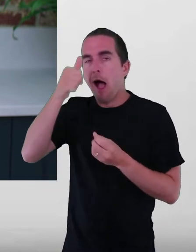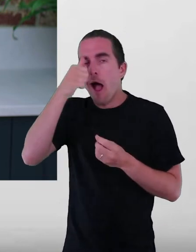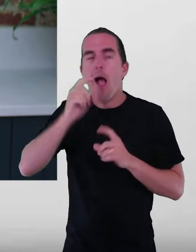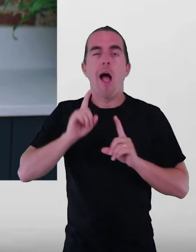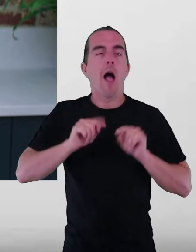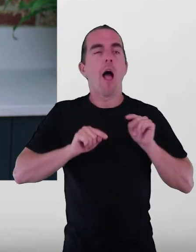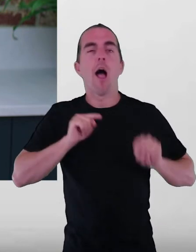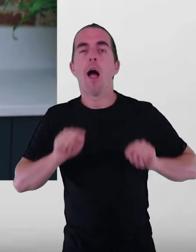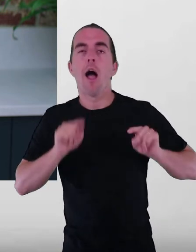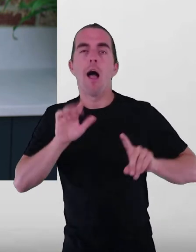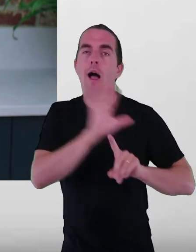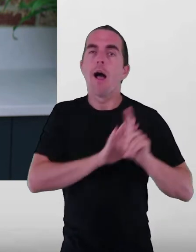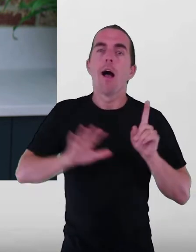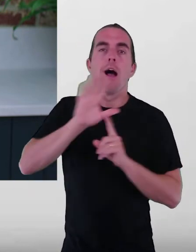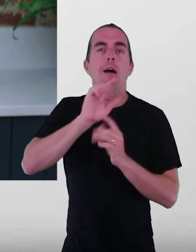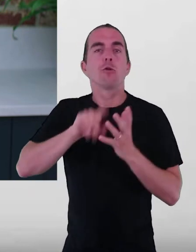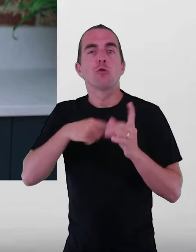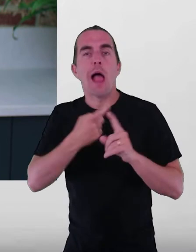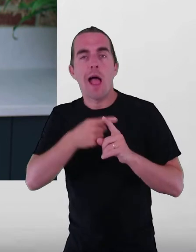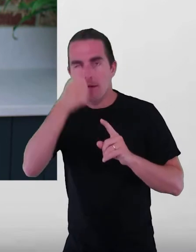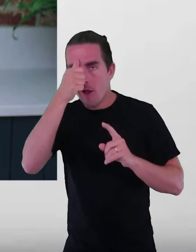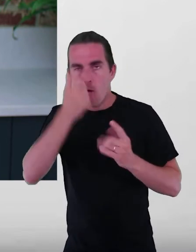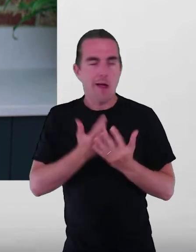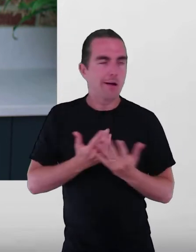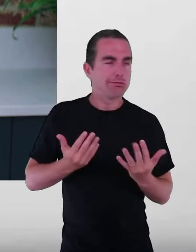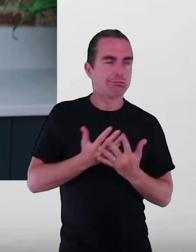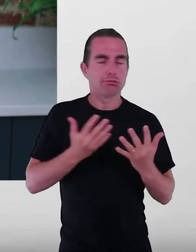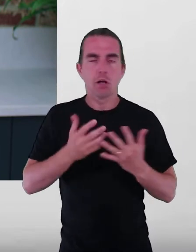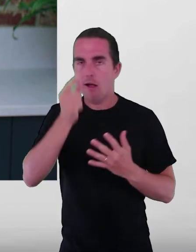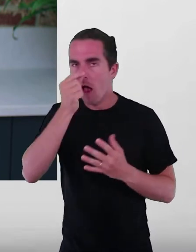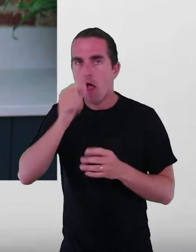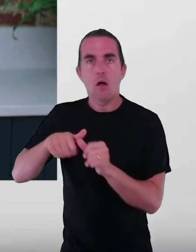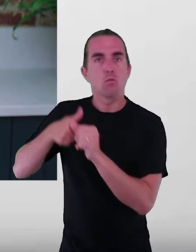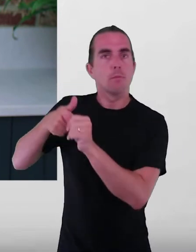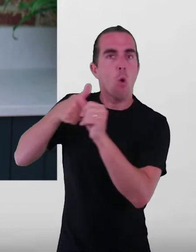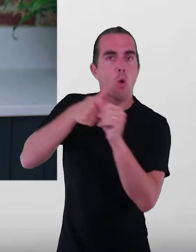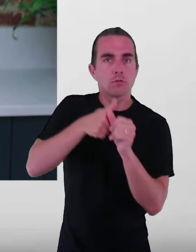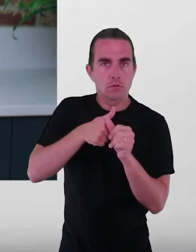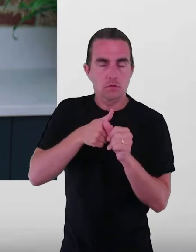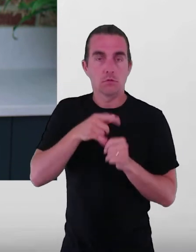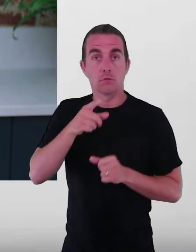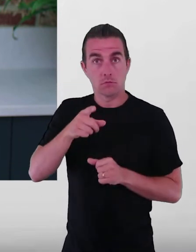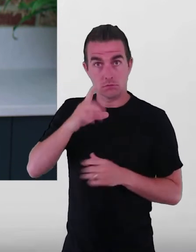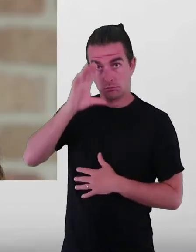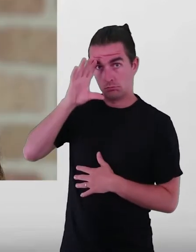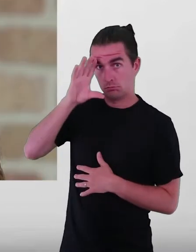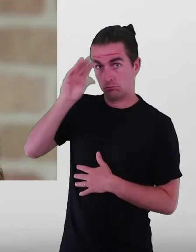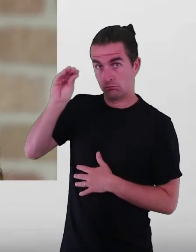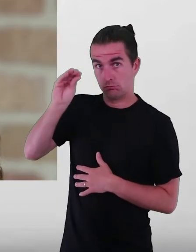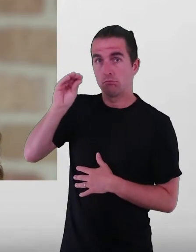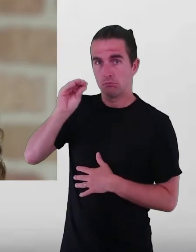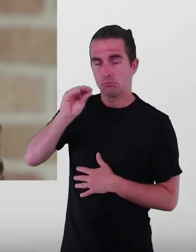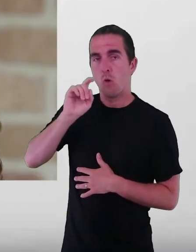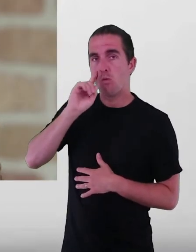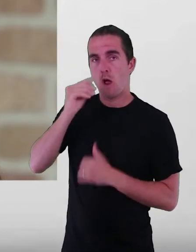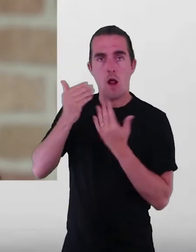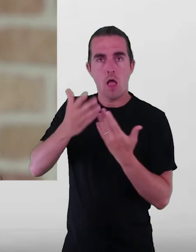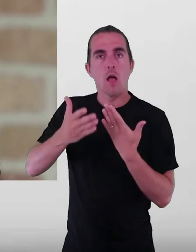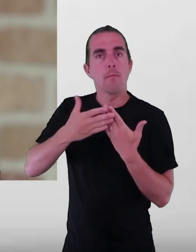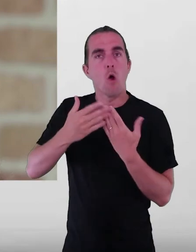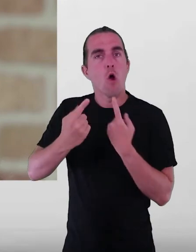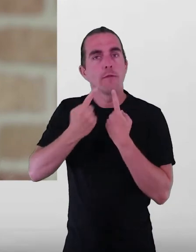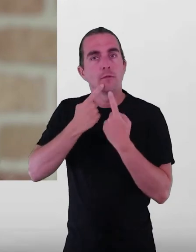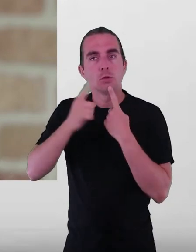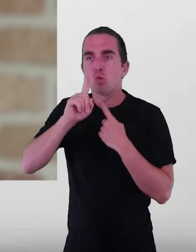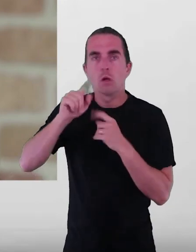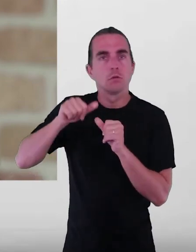helps the NHS monitor the spread of the virus and continue to support communities across the UK. When you report your result,